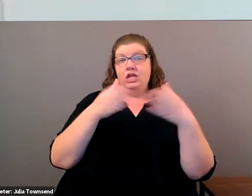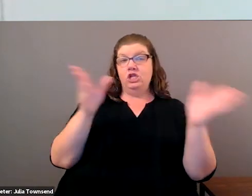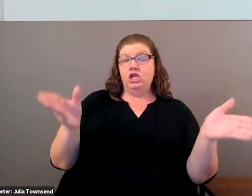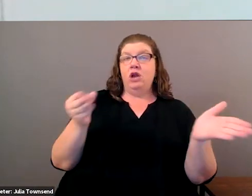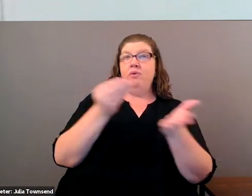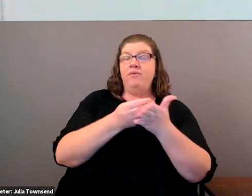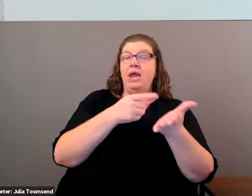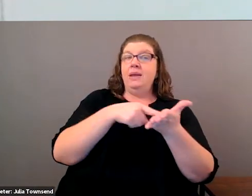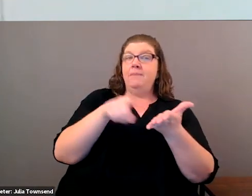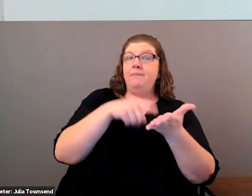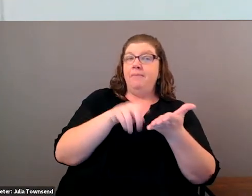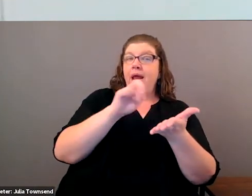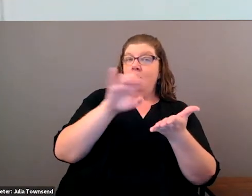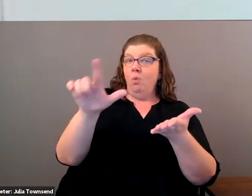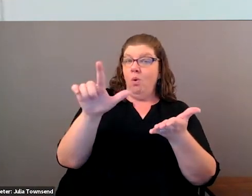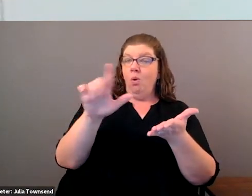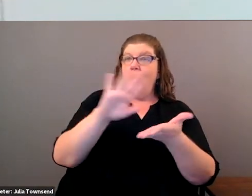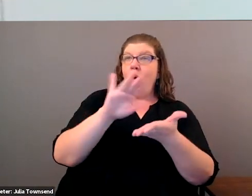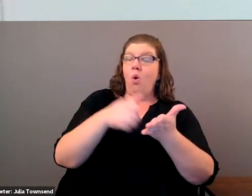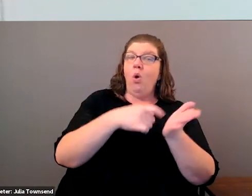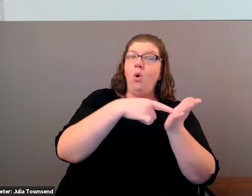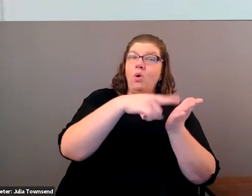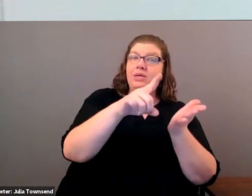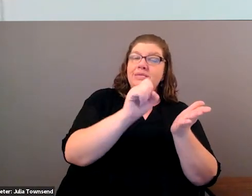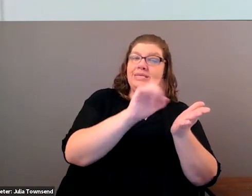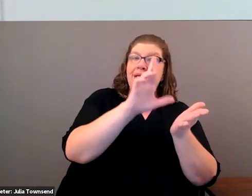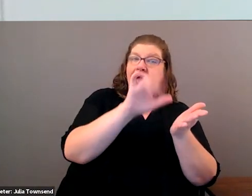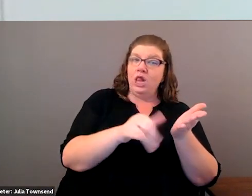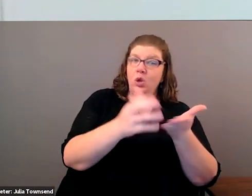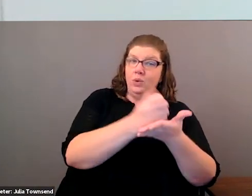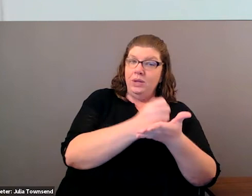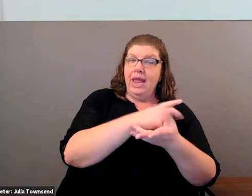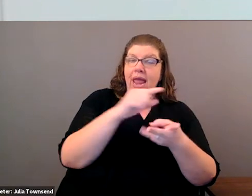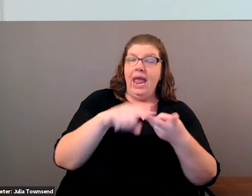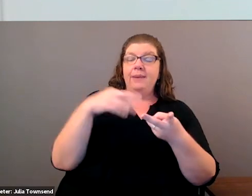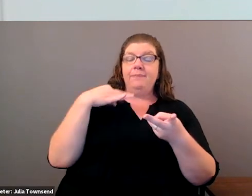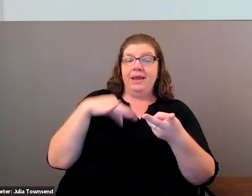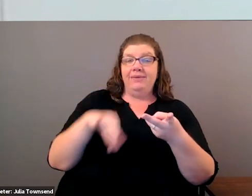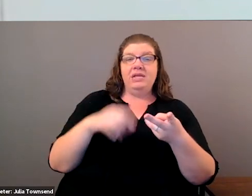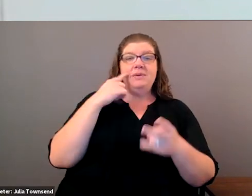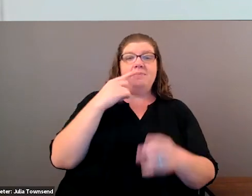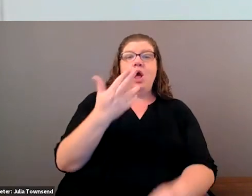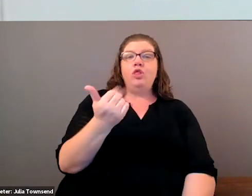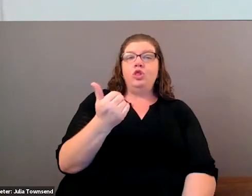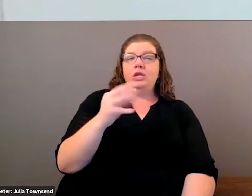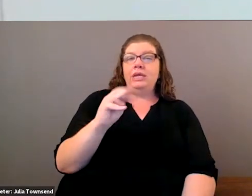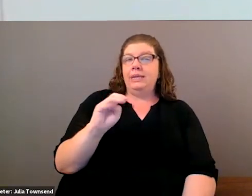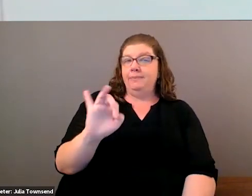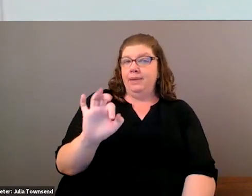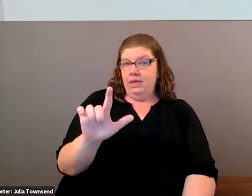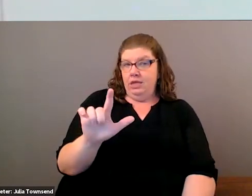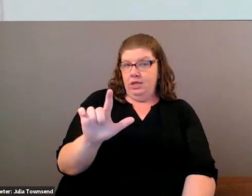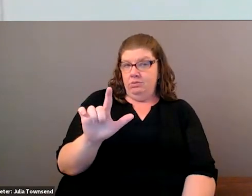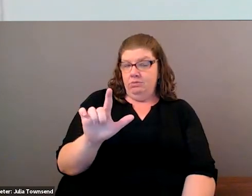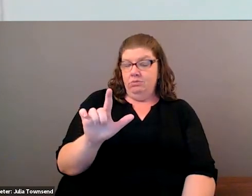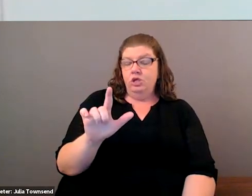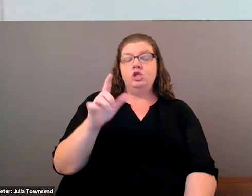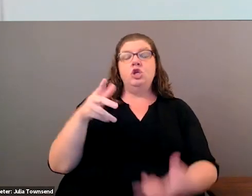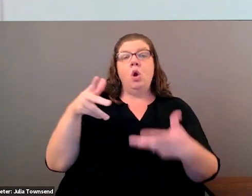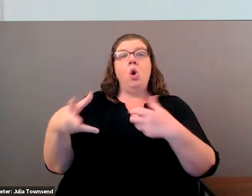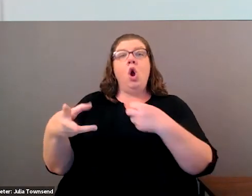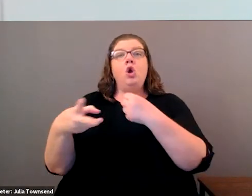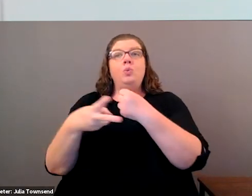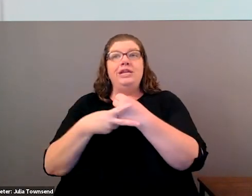payroll, which is all salary and benefits, averages around 13 million. So our reserves are